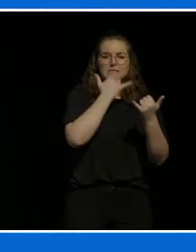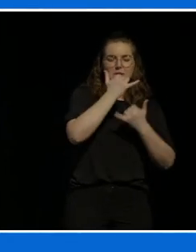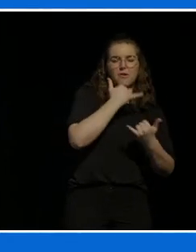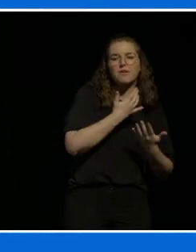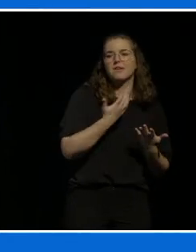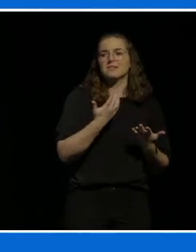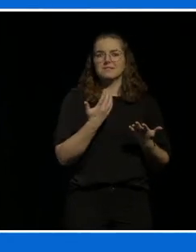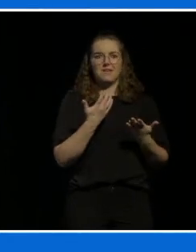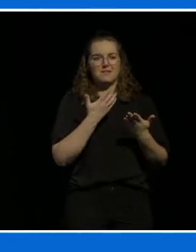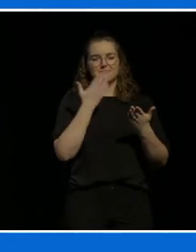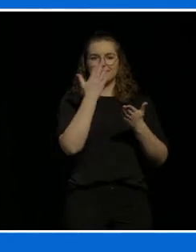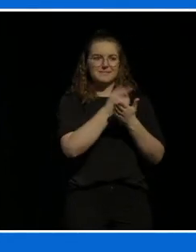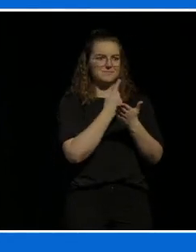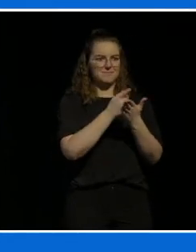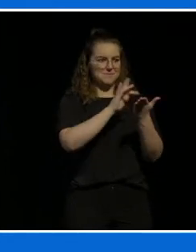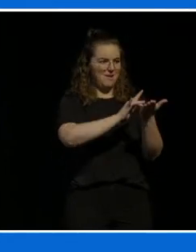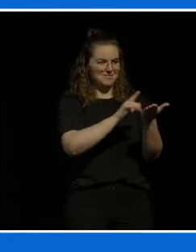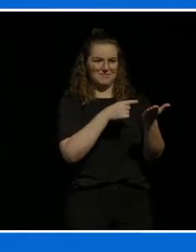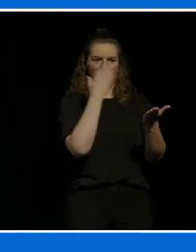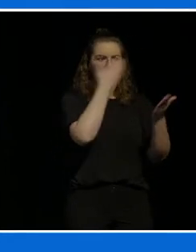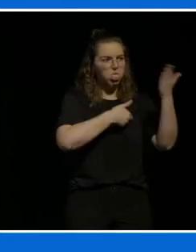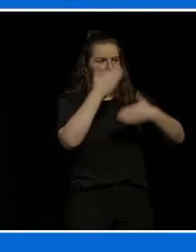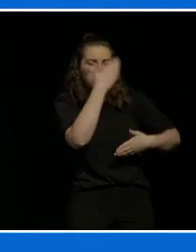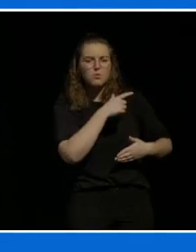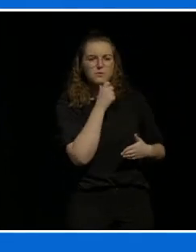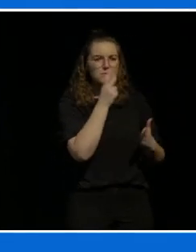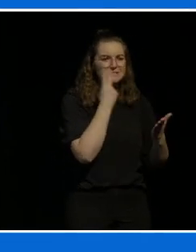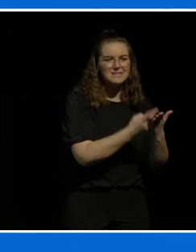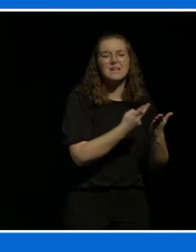don't often talk about, and the ways that medicine needs to change to be more